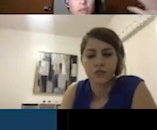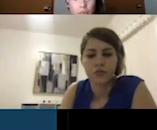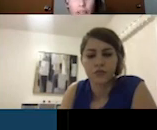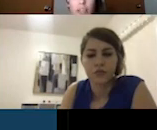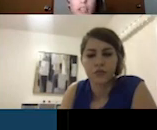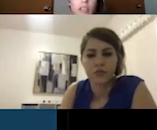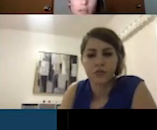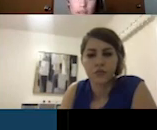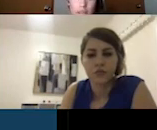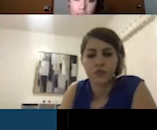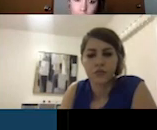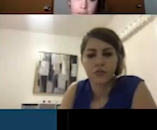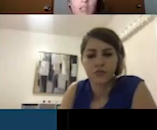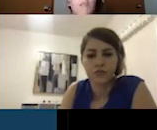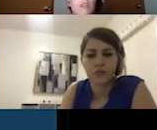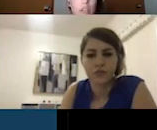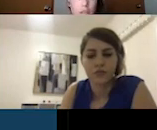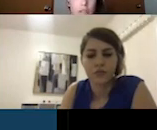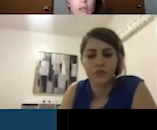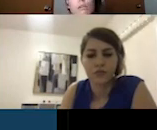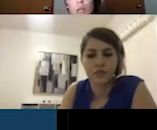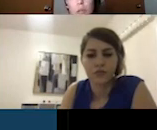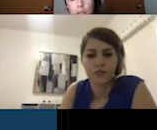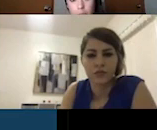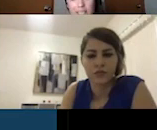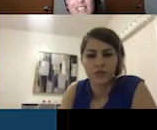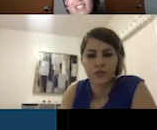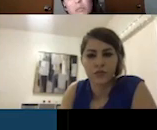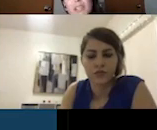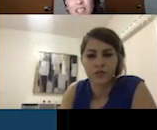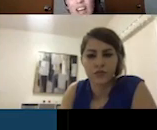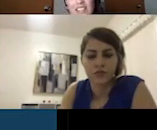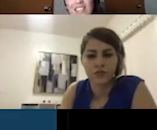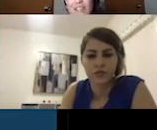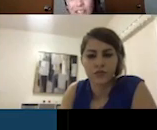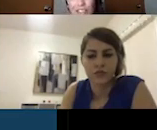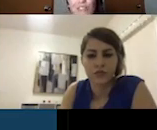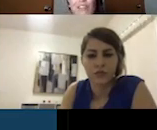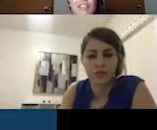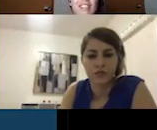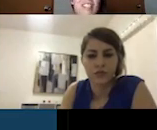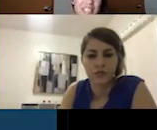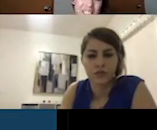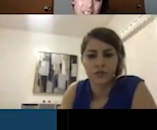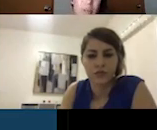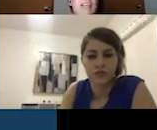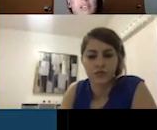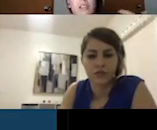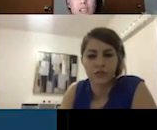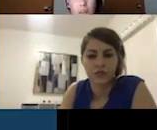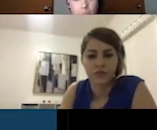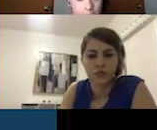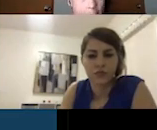doesn't function in the U.S. government? It functions within their own tribal government. And it's a little bit exhausting to have to learn 576, but we